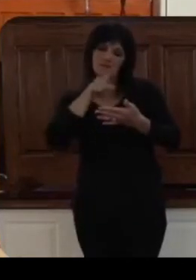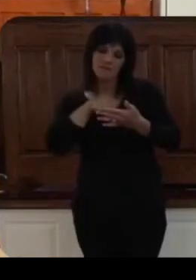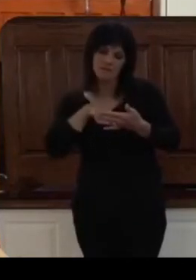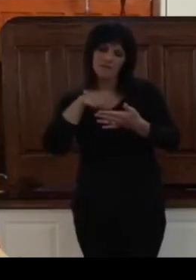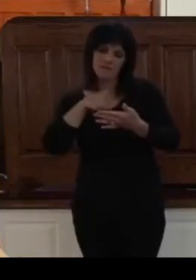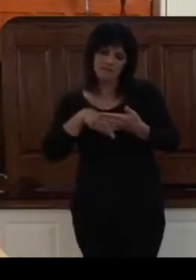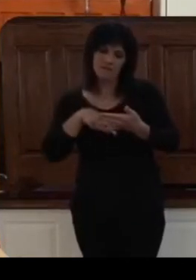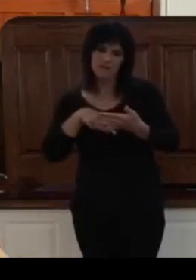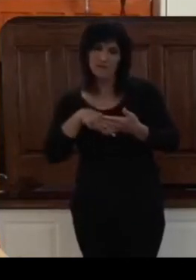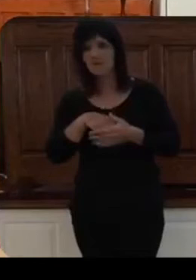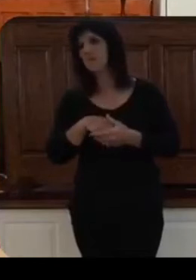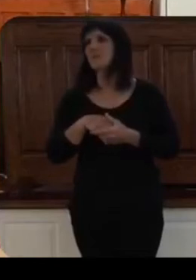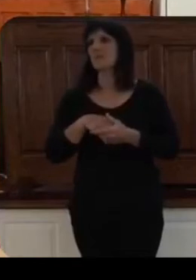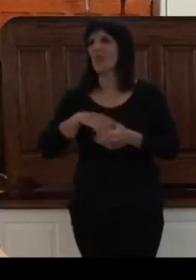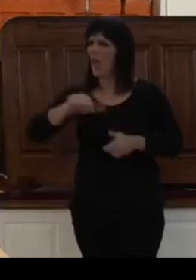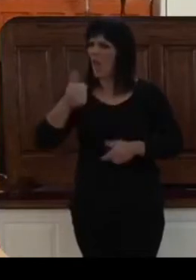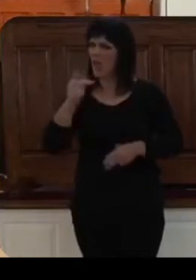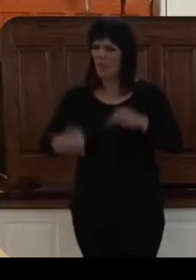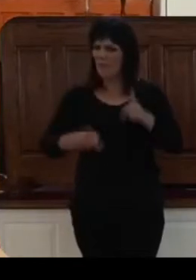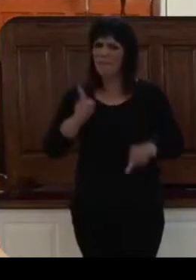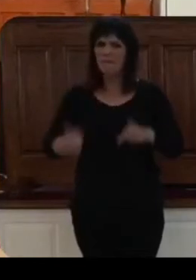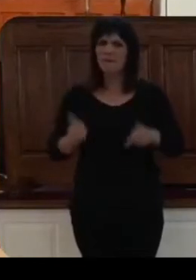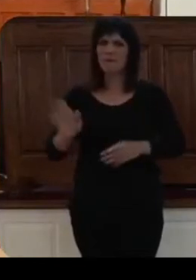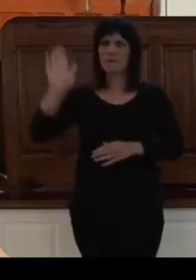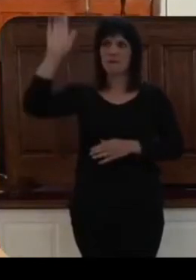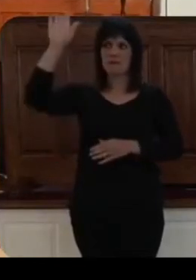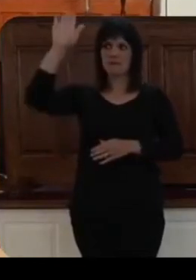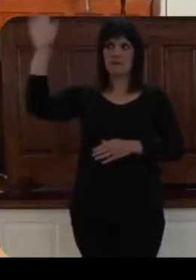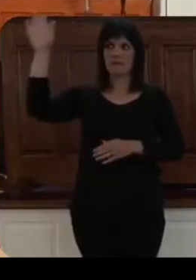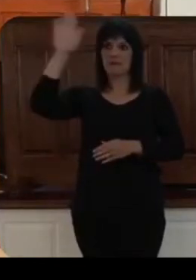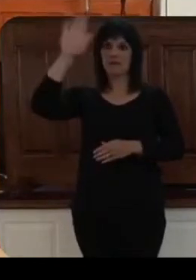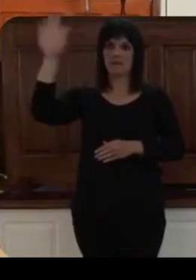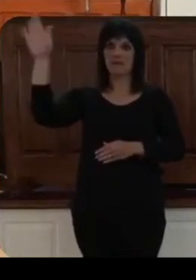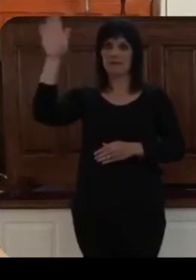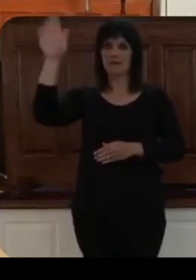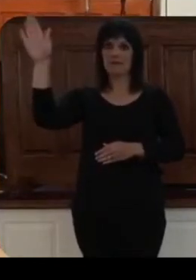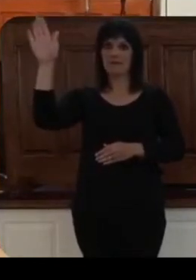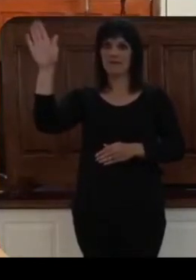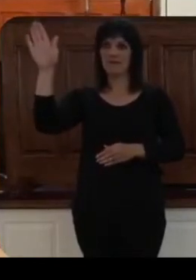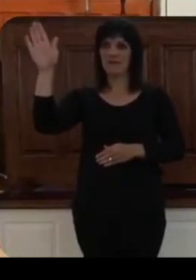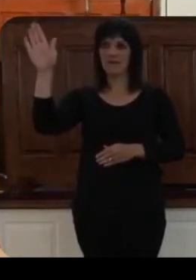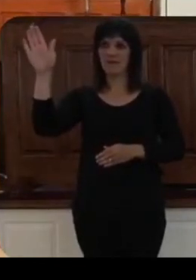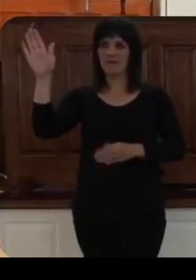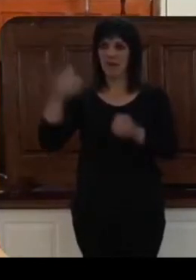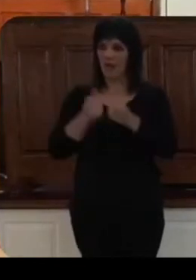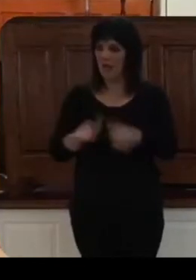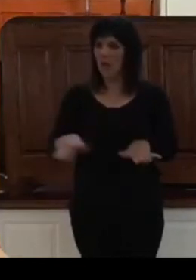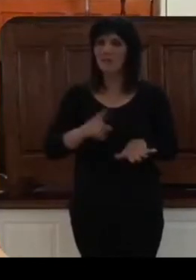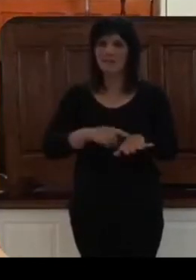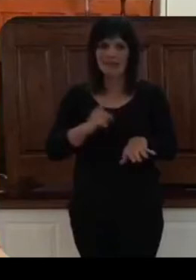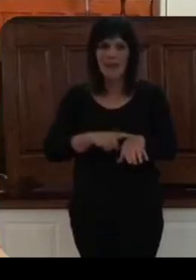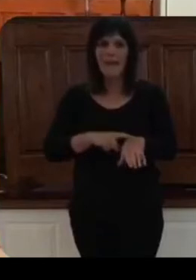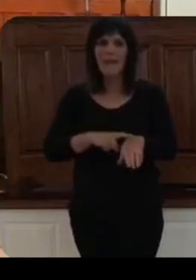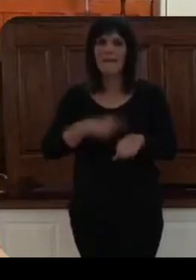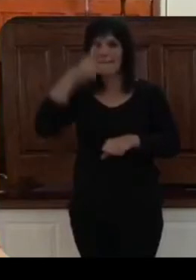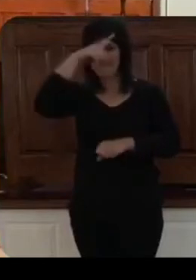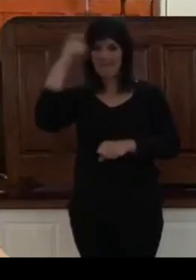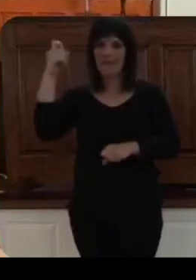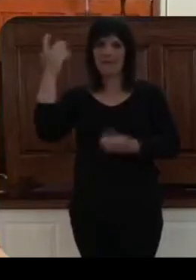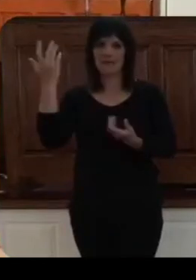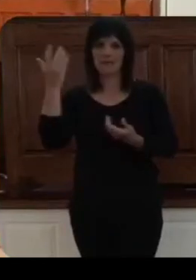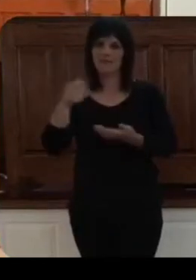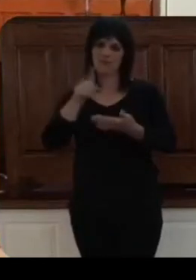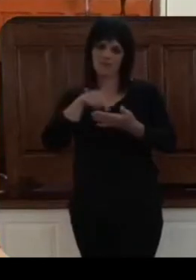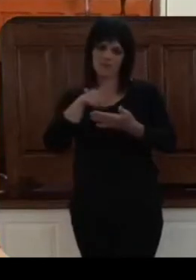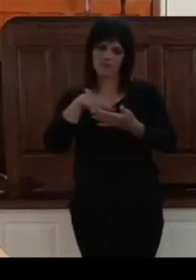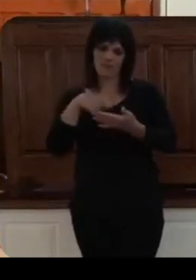It's anybody else besides me familiar with this? Has lost time to this? Amen? Right? This is what I want to